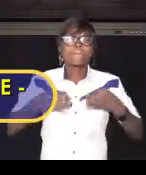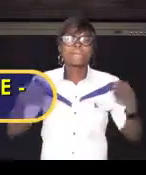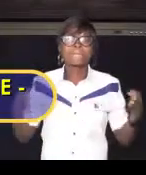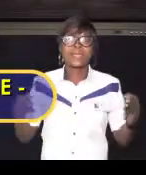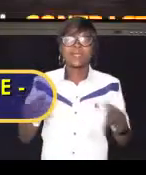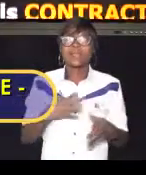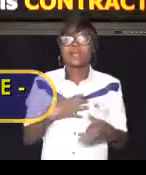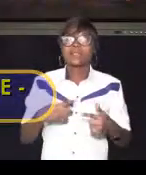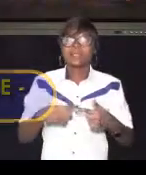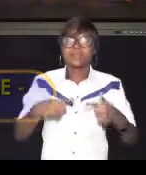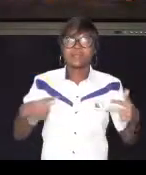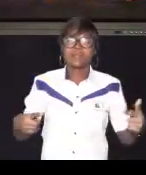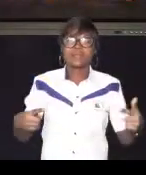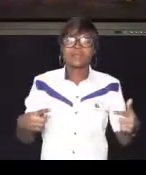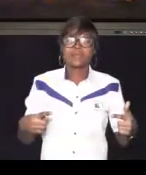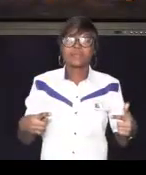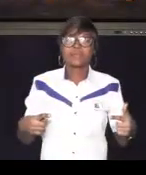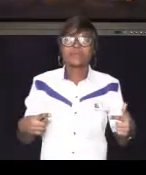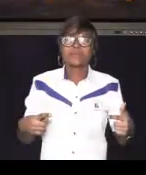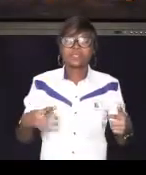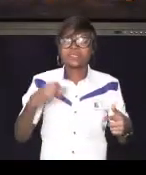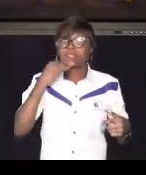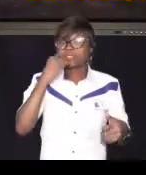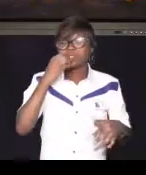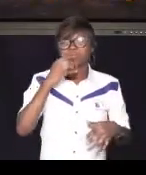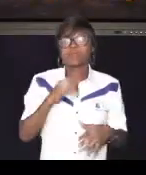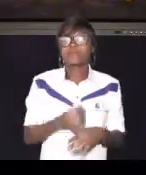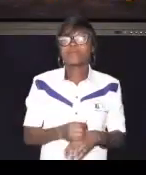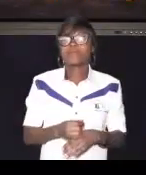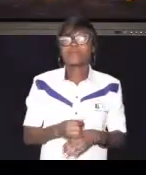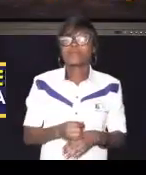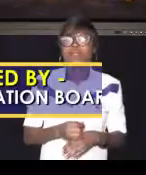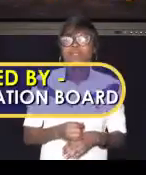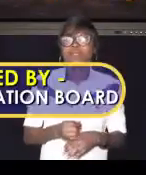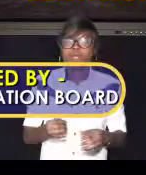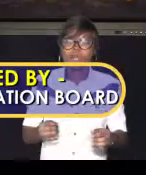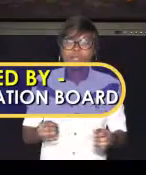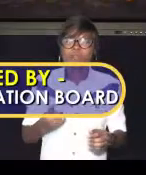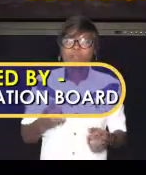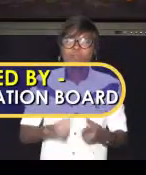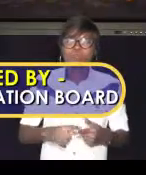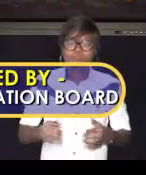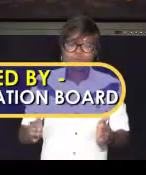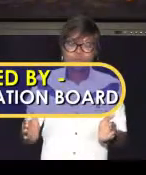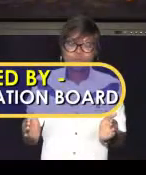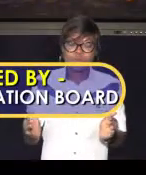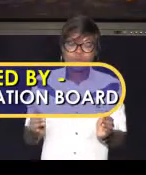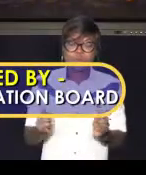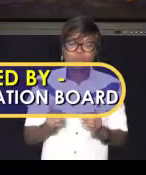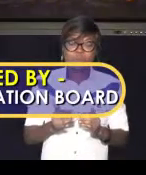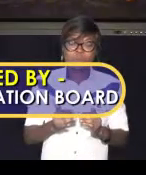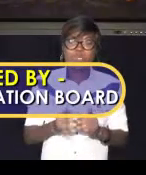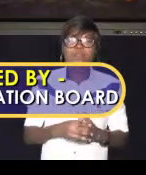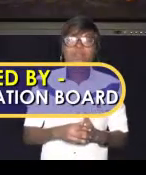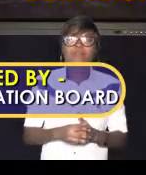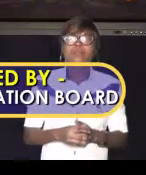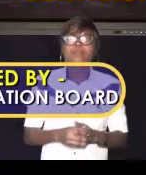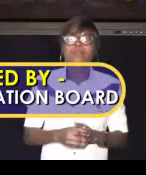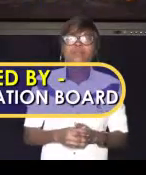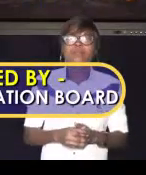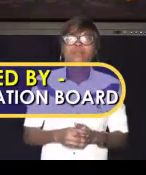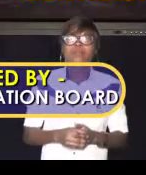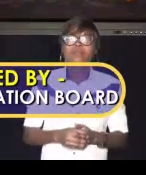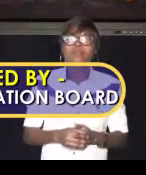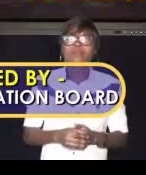extensive. And the opposite or antonym of expand is contract.